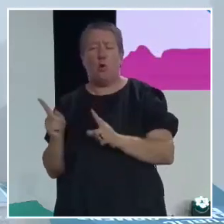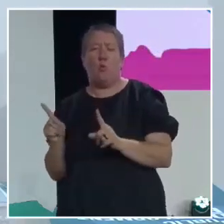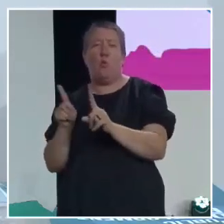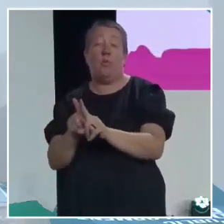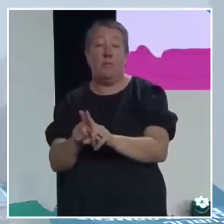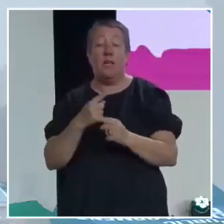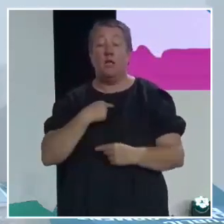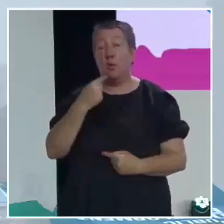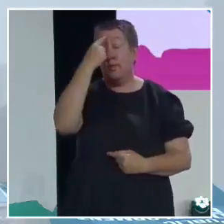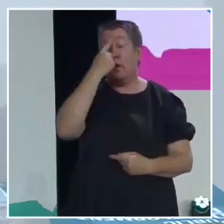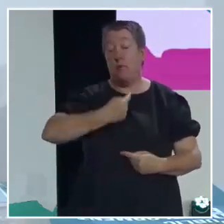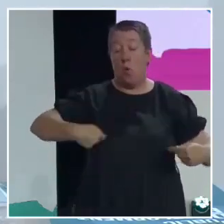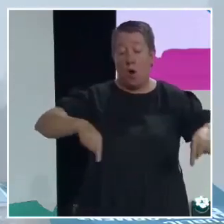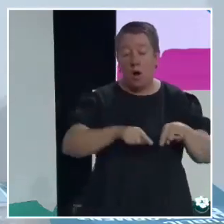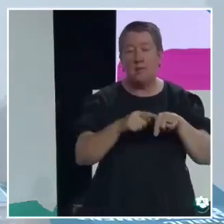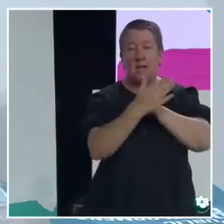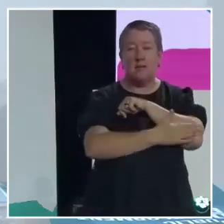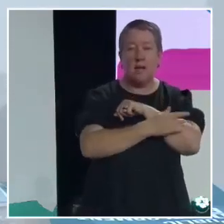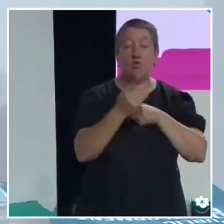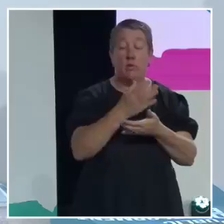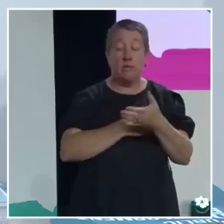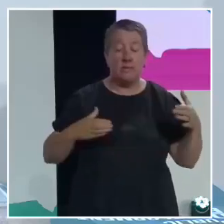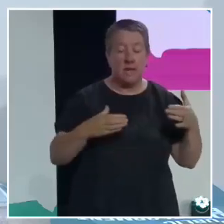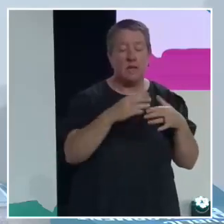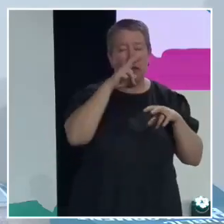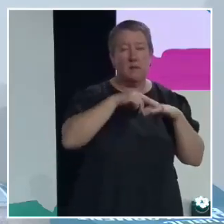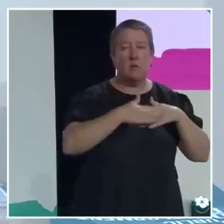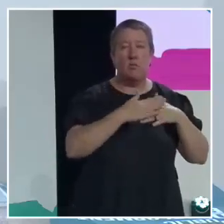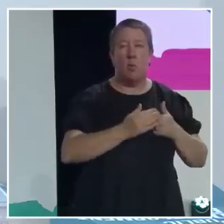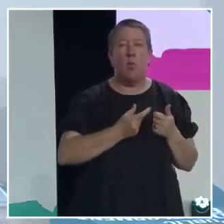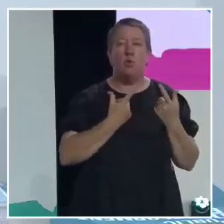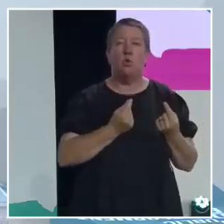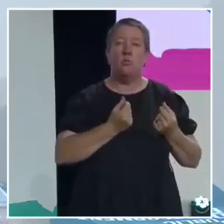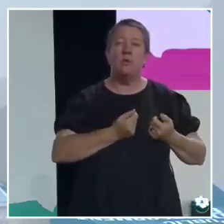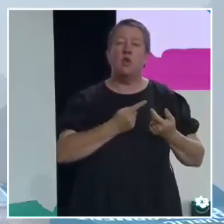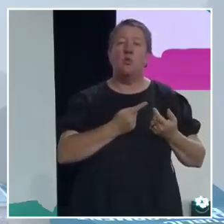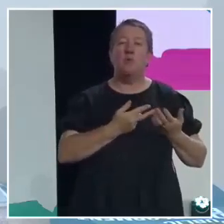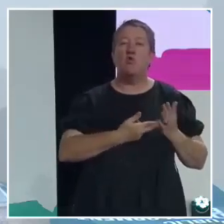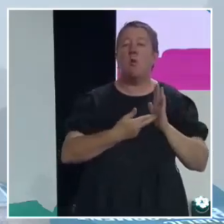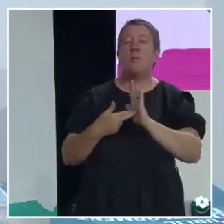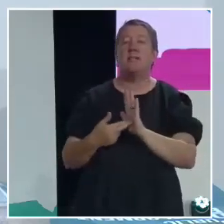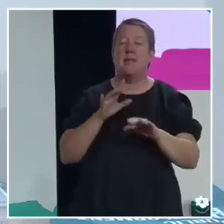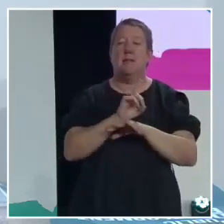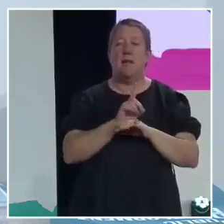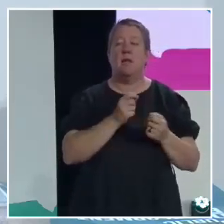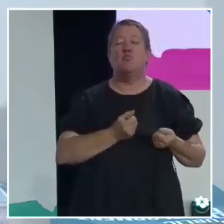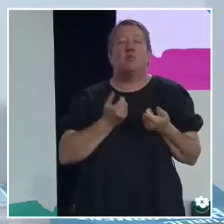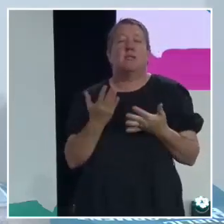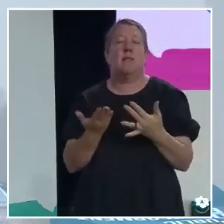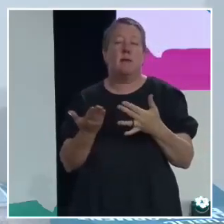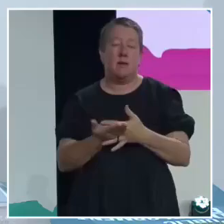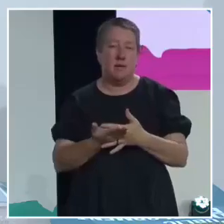for us as countries, as the sector, we need to do a lot more in presenting the data and the case. The case